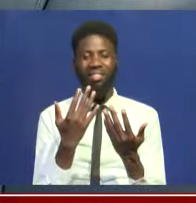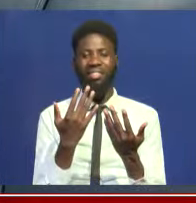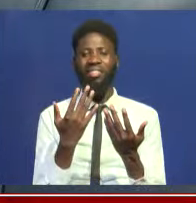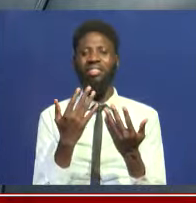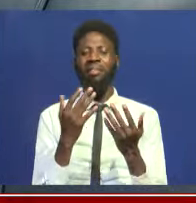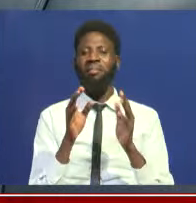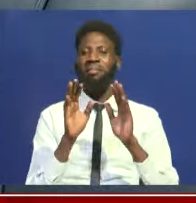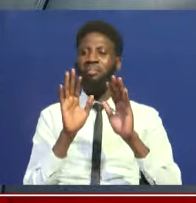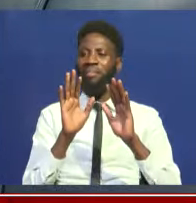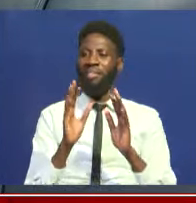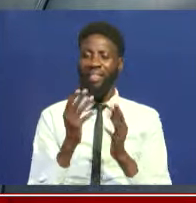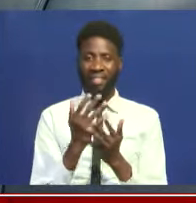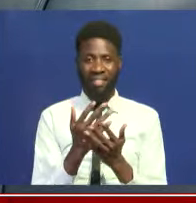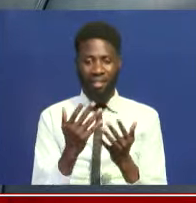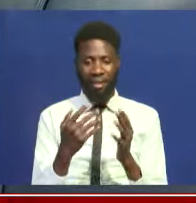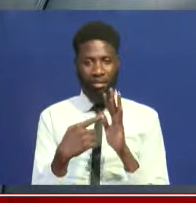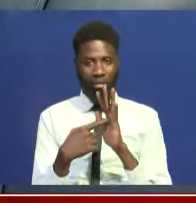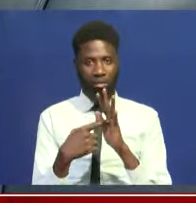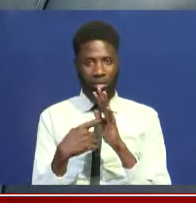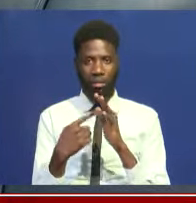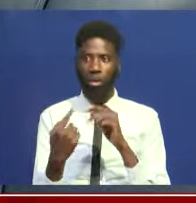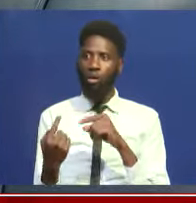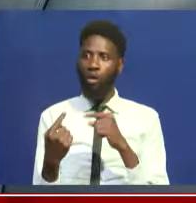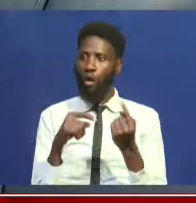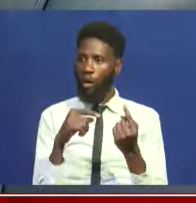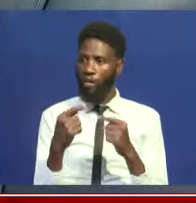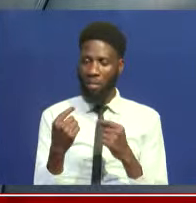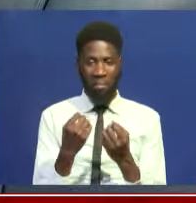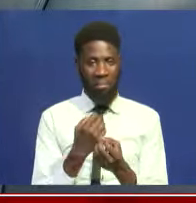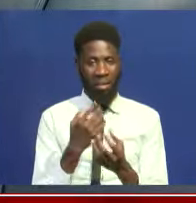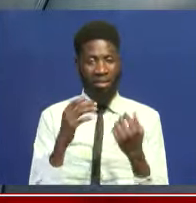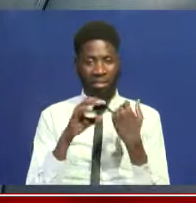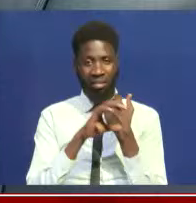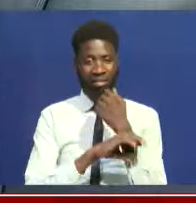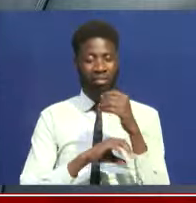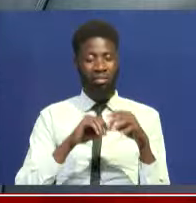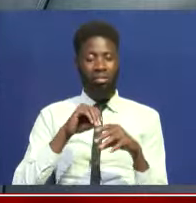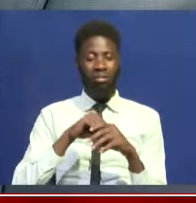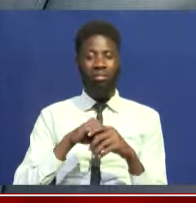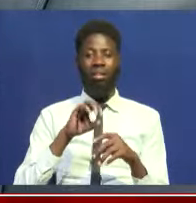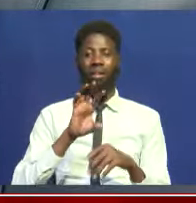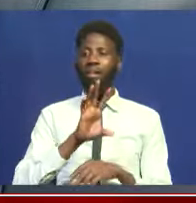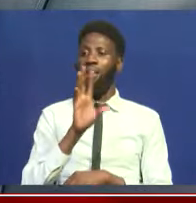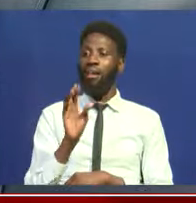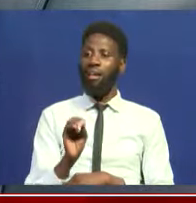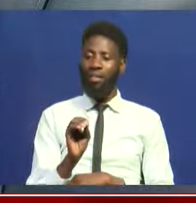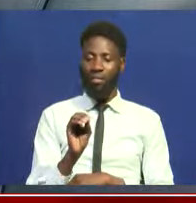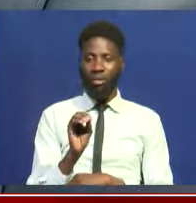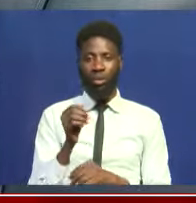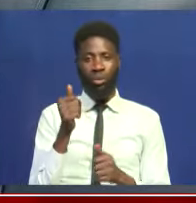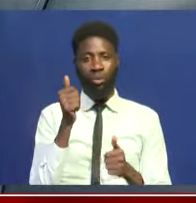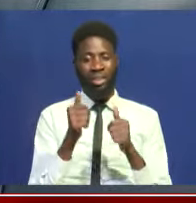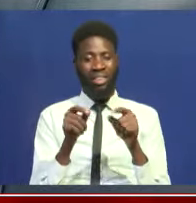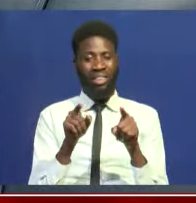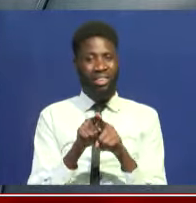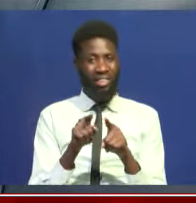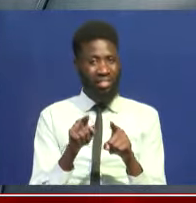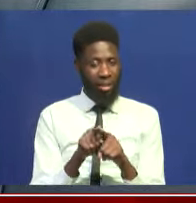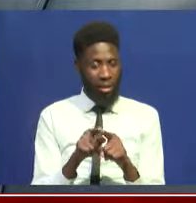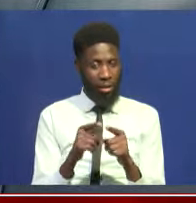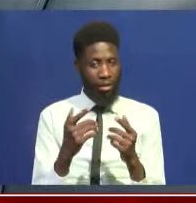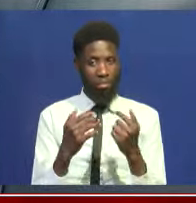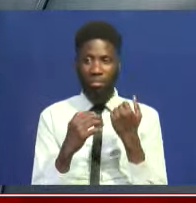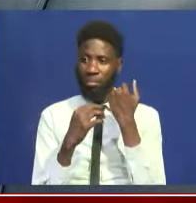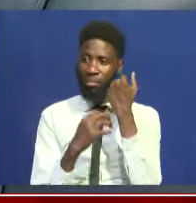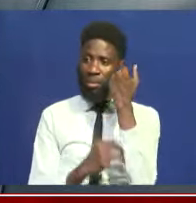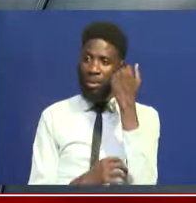this continent. For example, conflict. There are a number of countries on the African continent that are very fragile and very